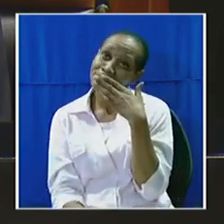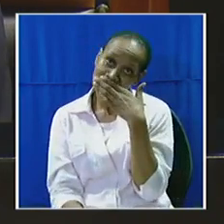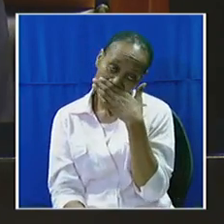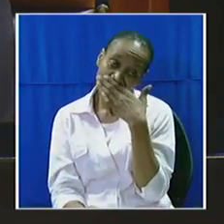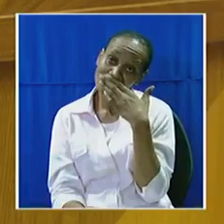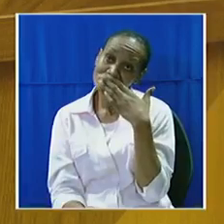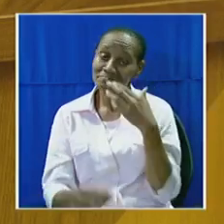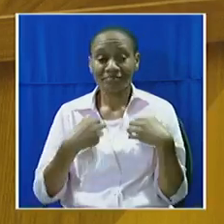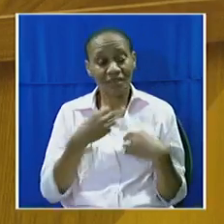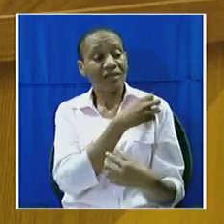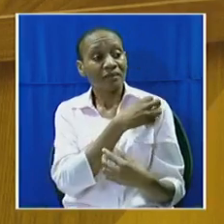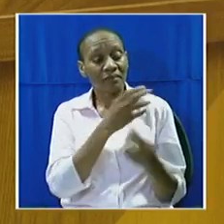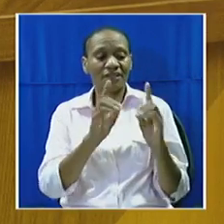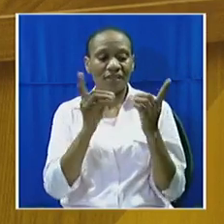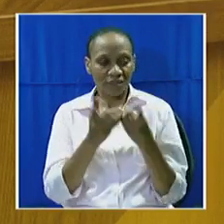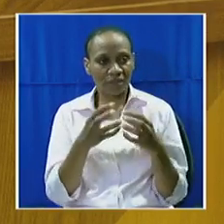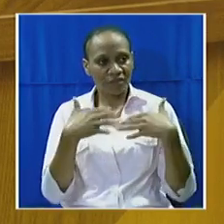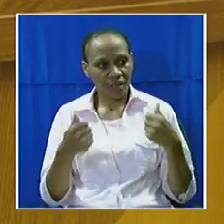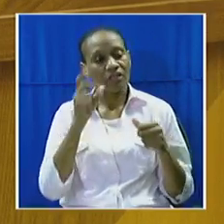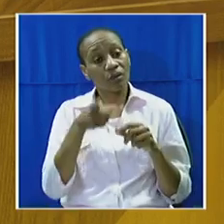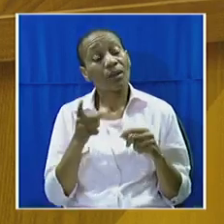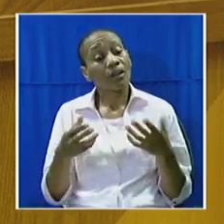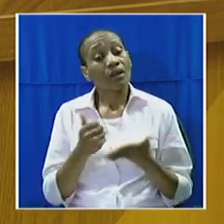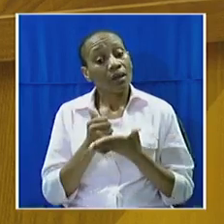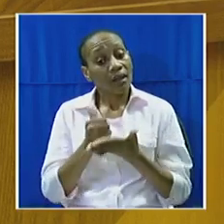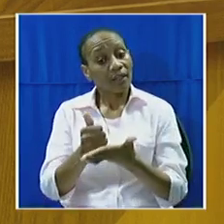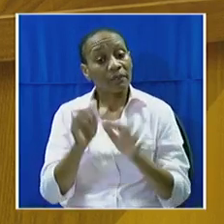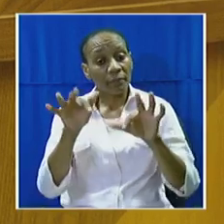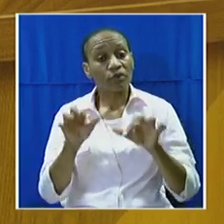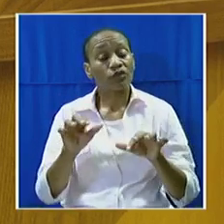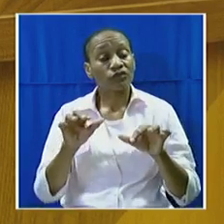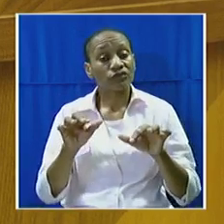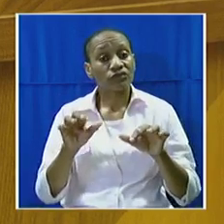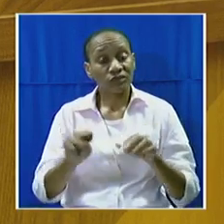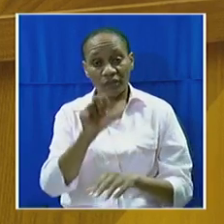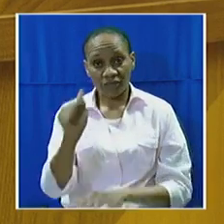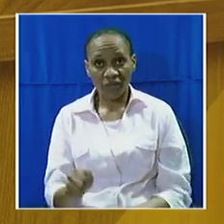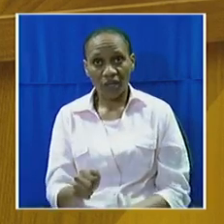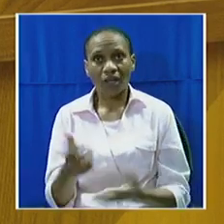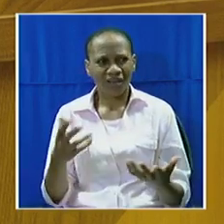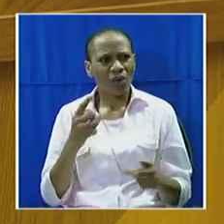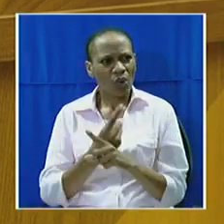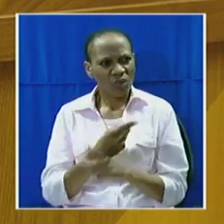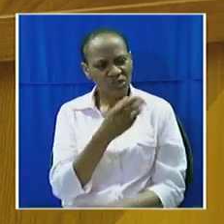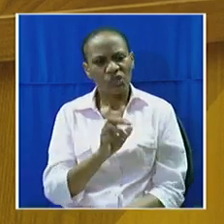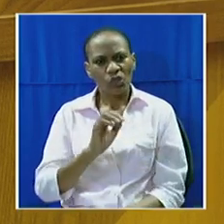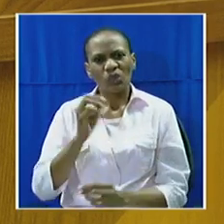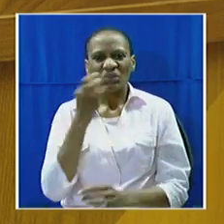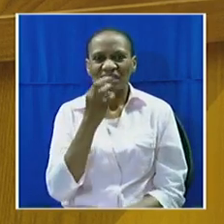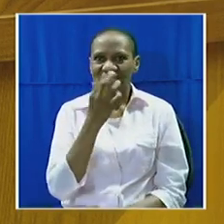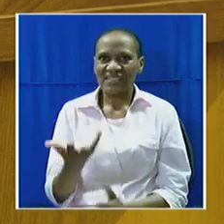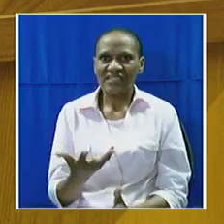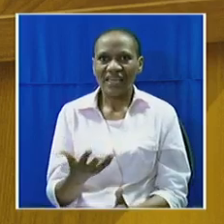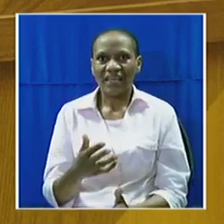We hope that the minister and the Department of Health will put the lives of South Africans first before your ego and the rush to claim non-existent easy victories like